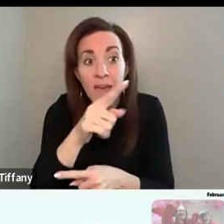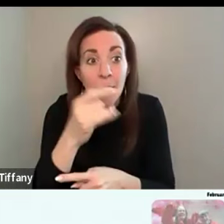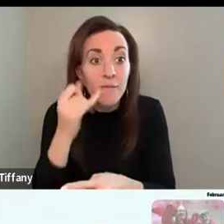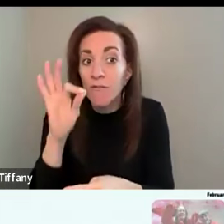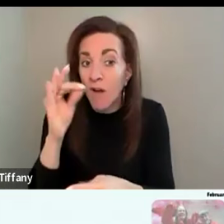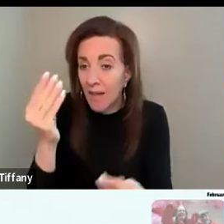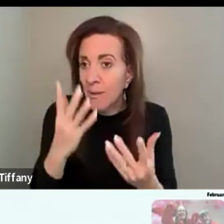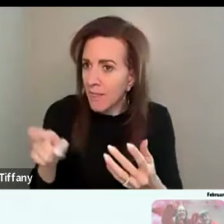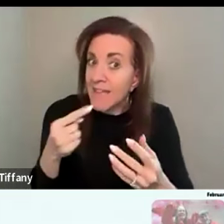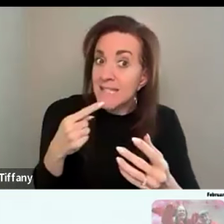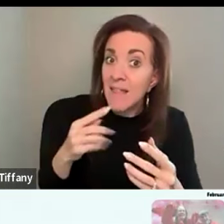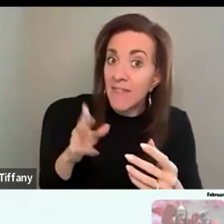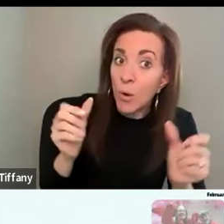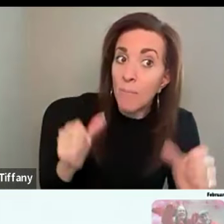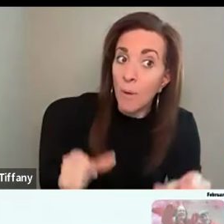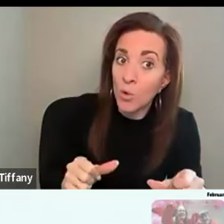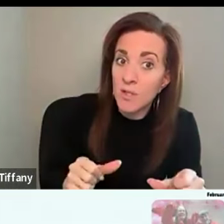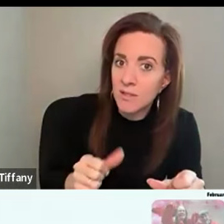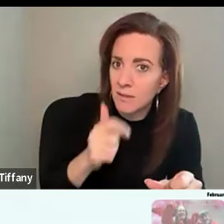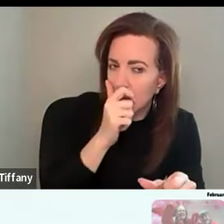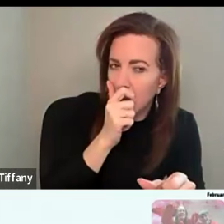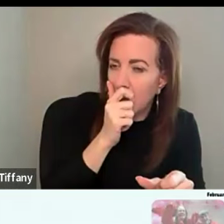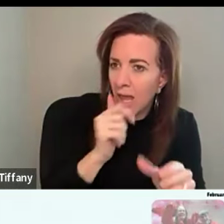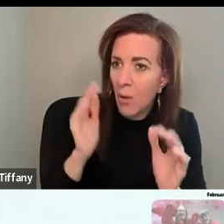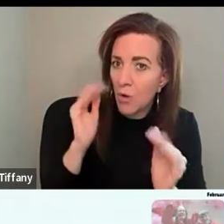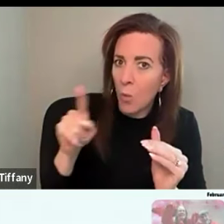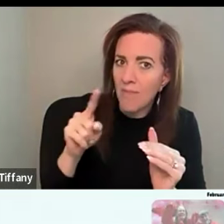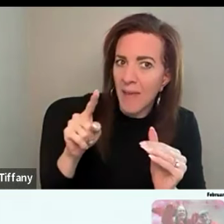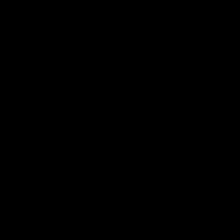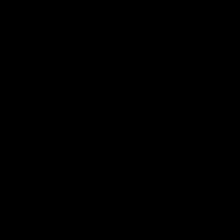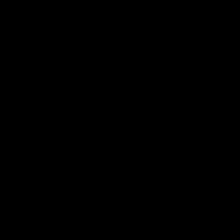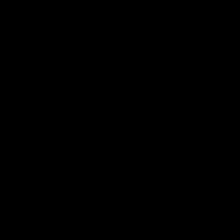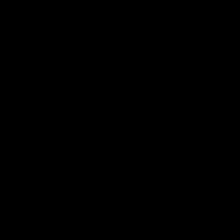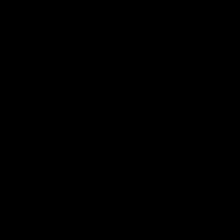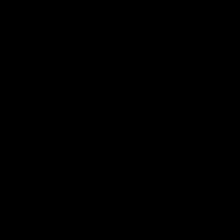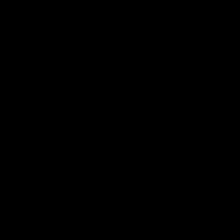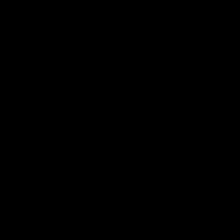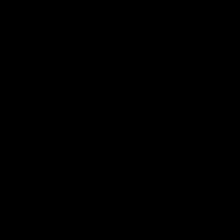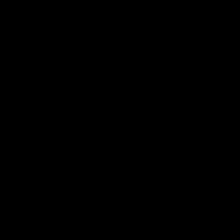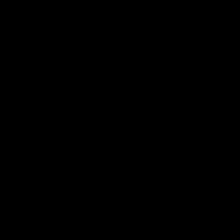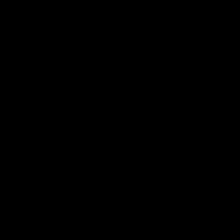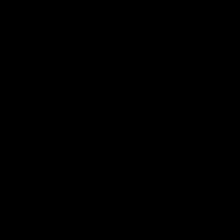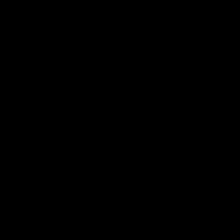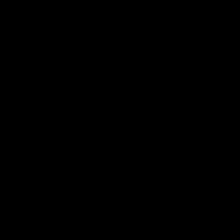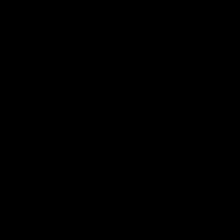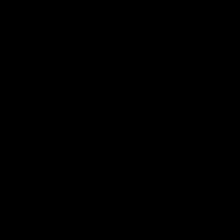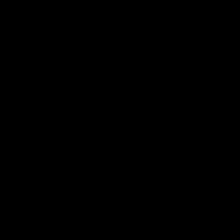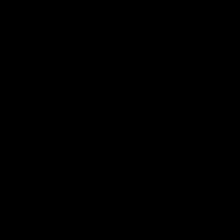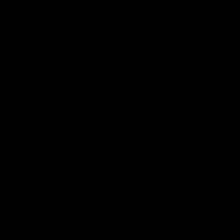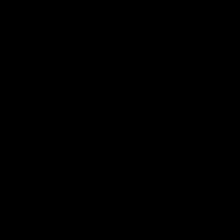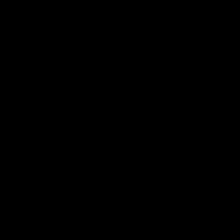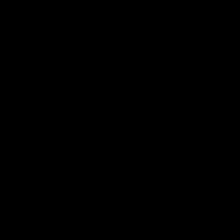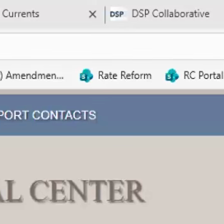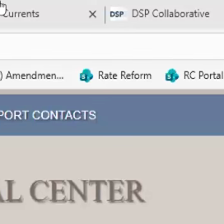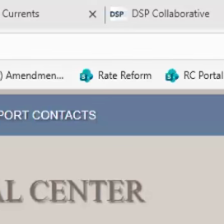going to post it, we would hope that they would post it where I'm about to navigate to. So we shall see. Maybe you'll find it. If but it it hasn't wasn't in been, the it would